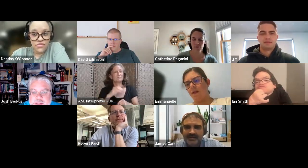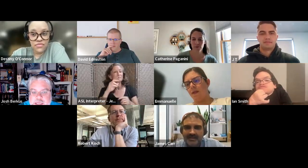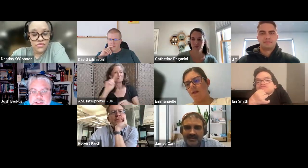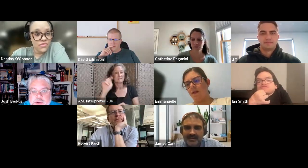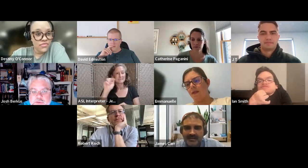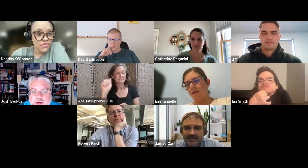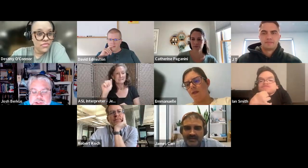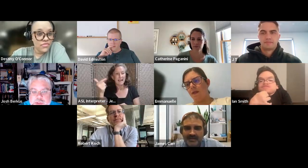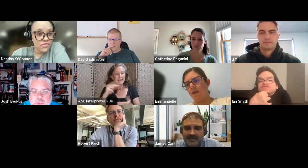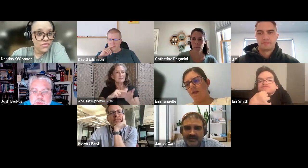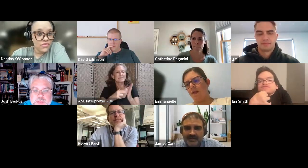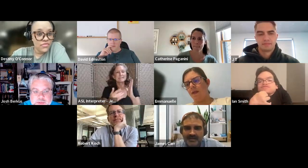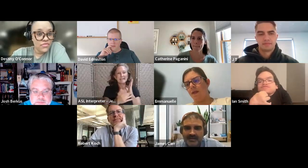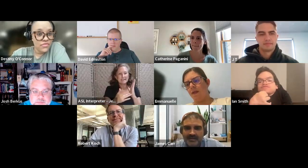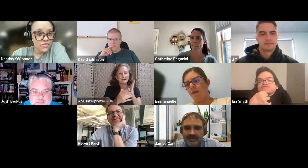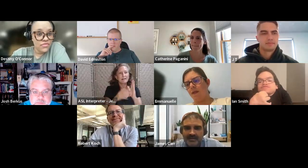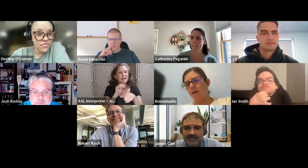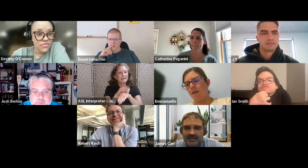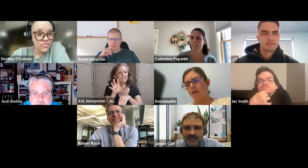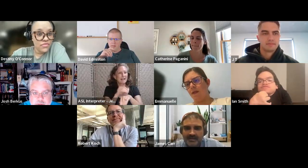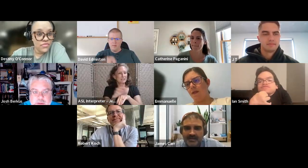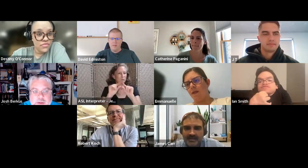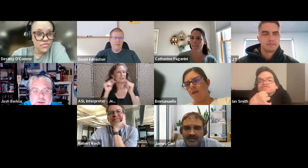for Technical Advisory Group.